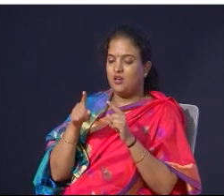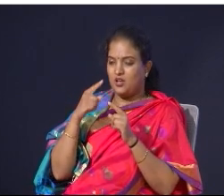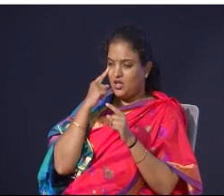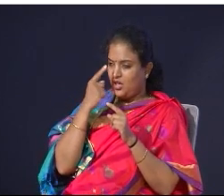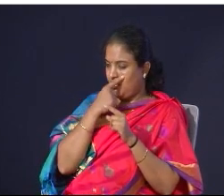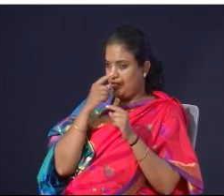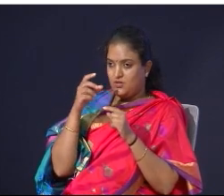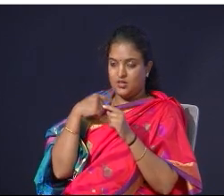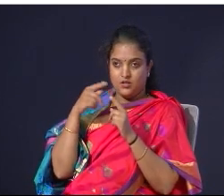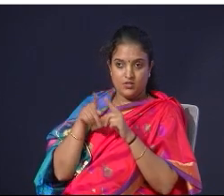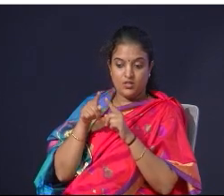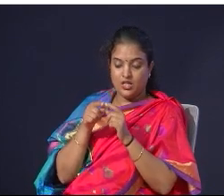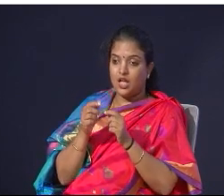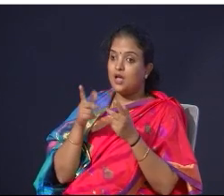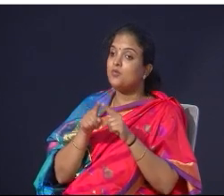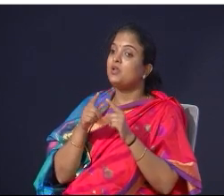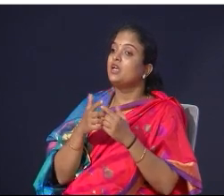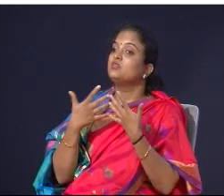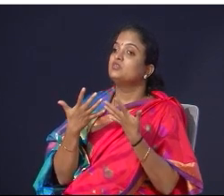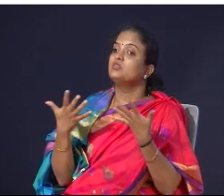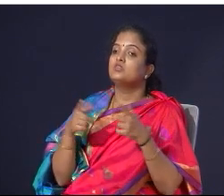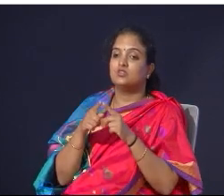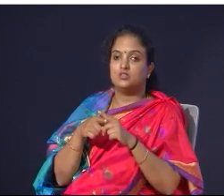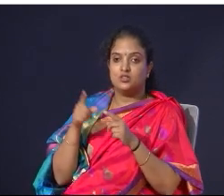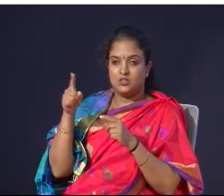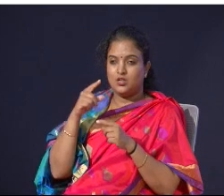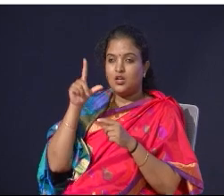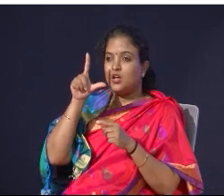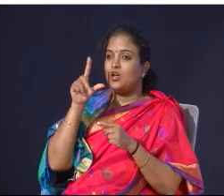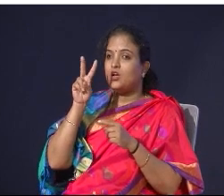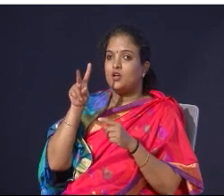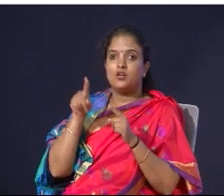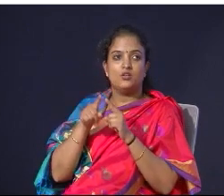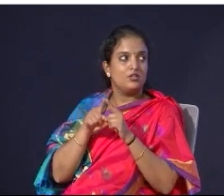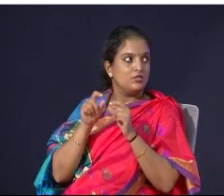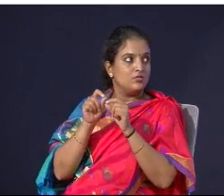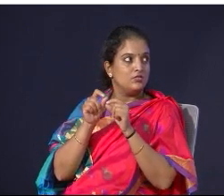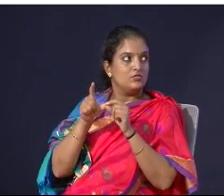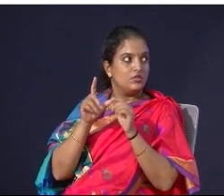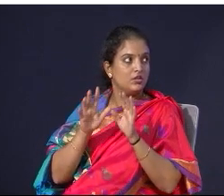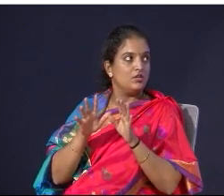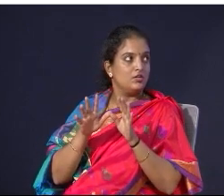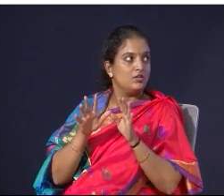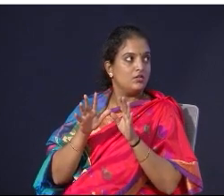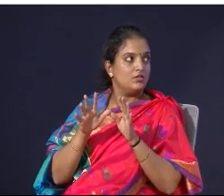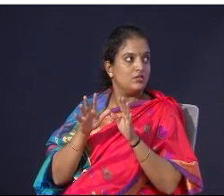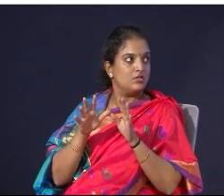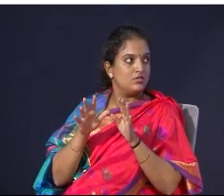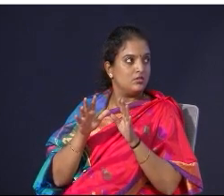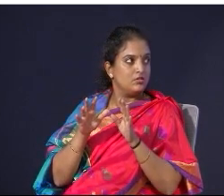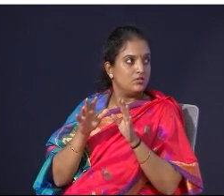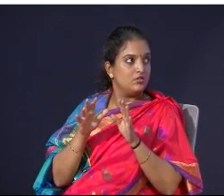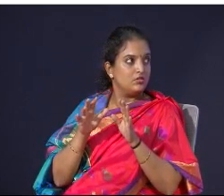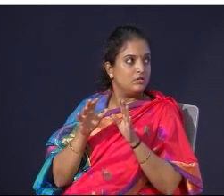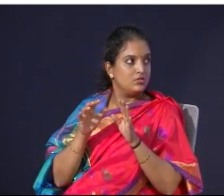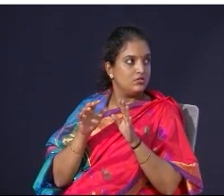eye, size of the object. Many a times when the child is low vision, we always enlarge it. Okay? Don't enlarge it too much. You